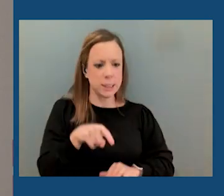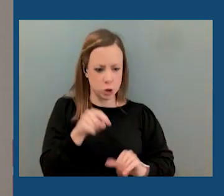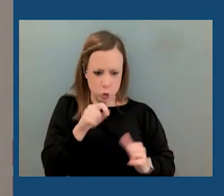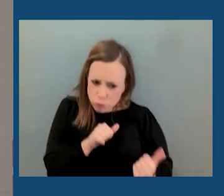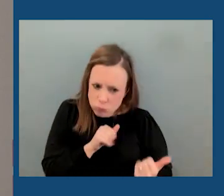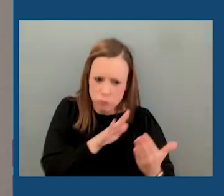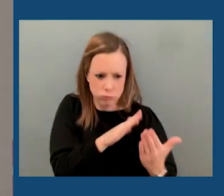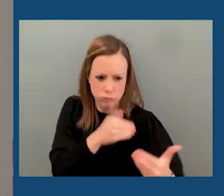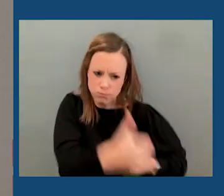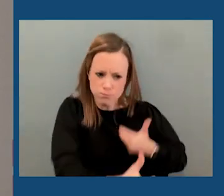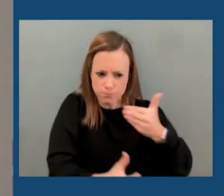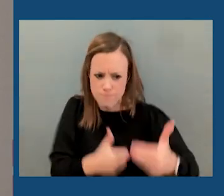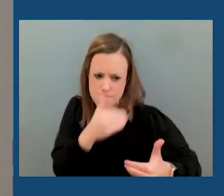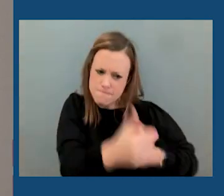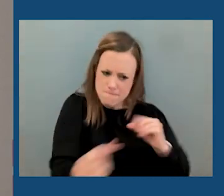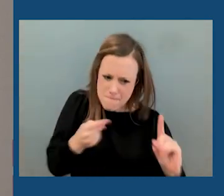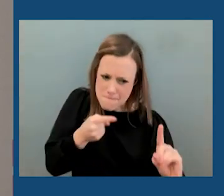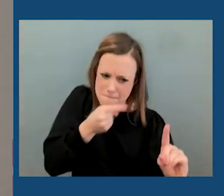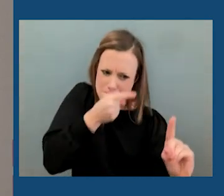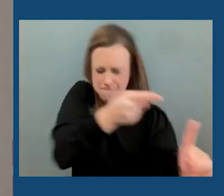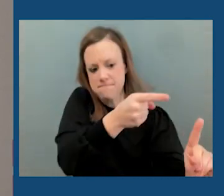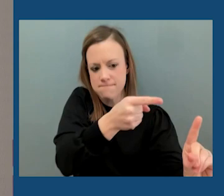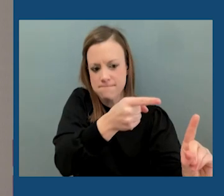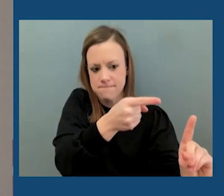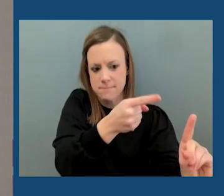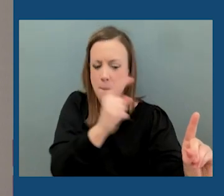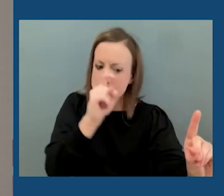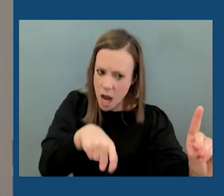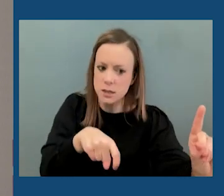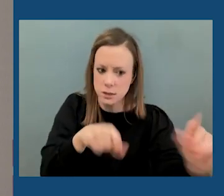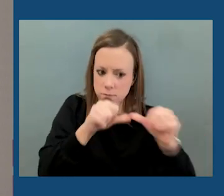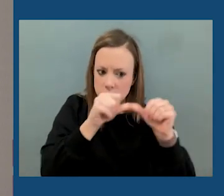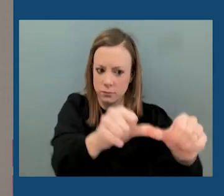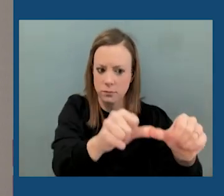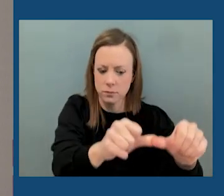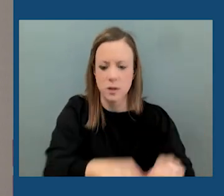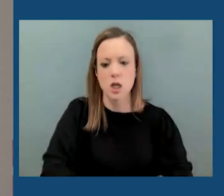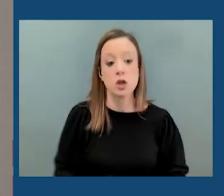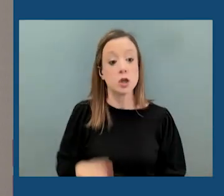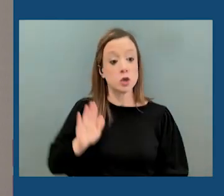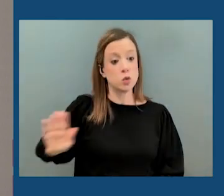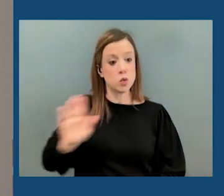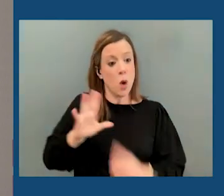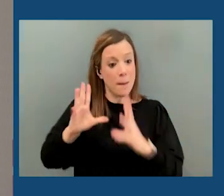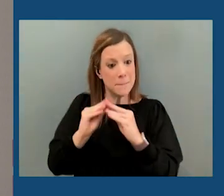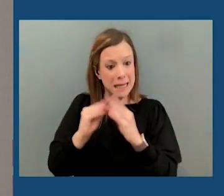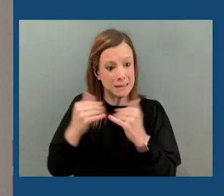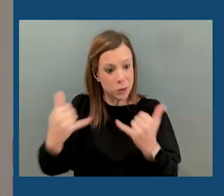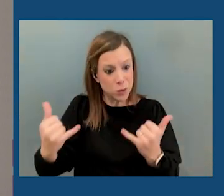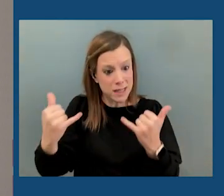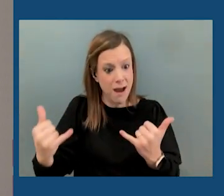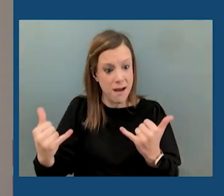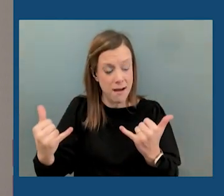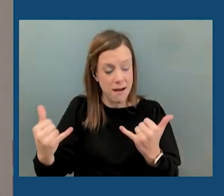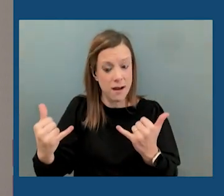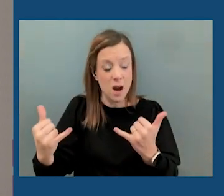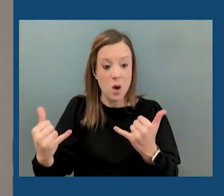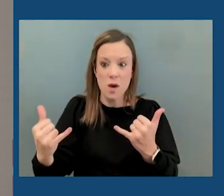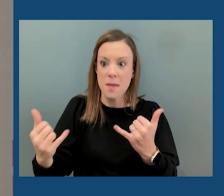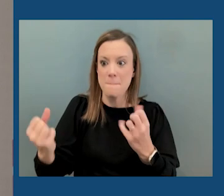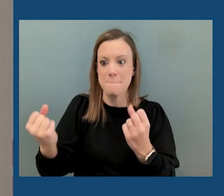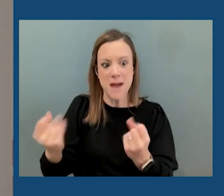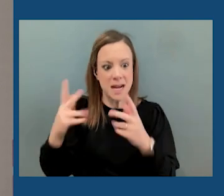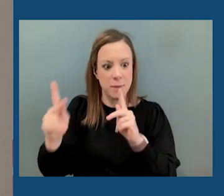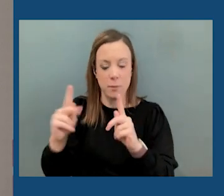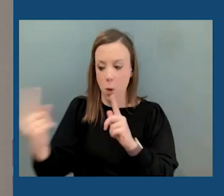to propel us forward. So as you have your meetings today with a whole lot of people who want to talk to you, you